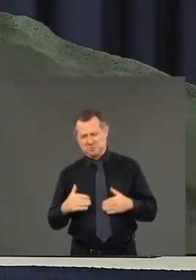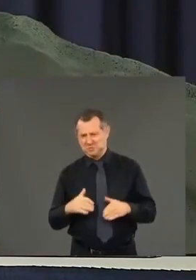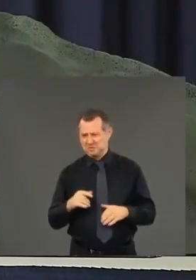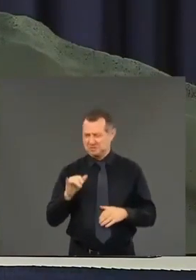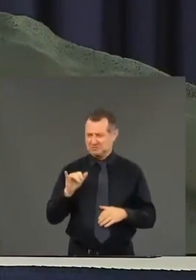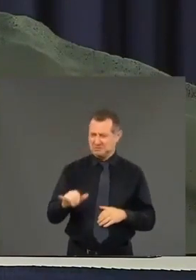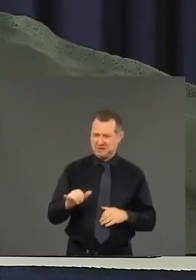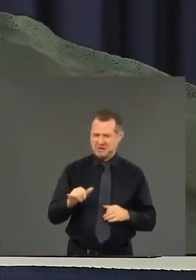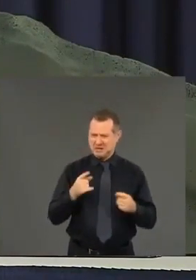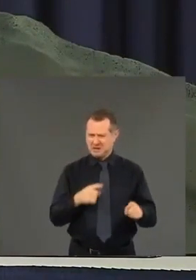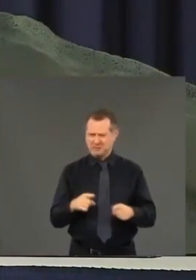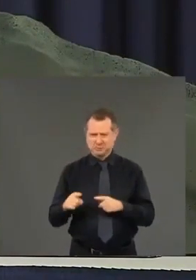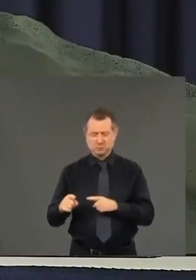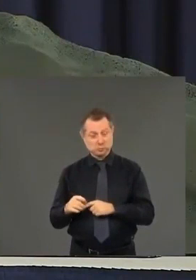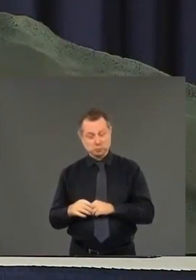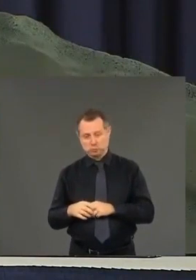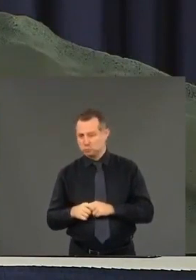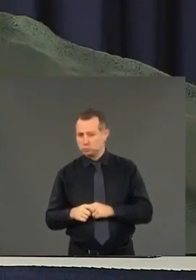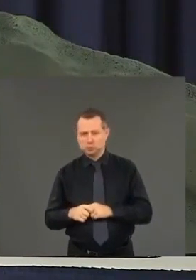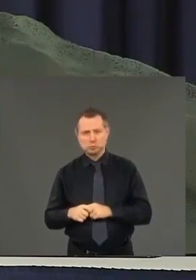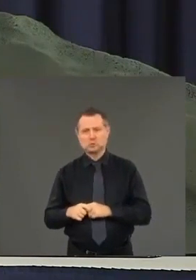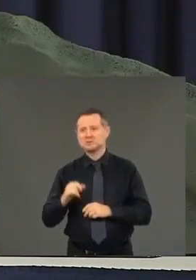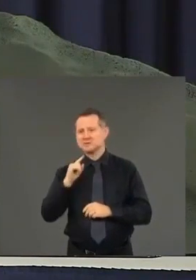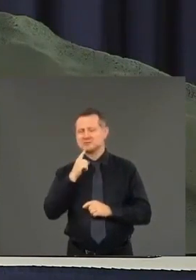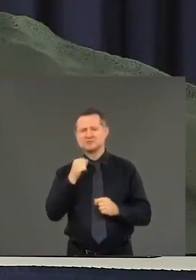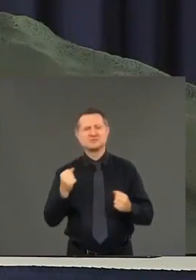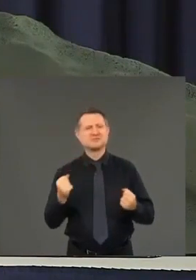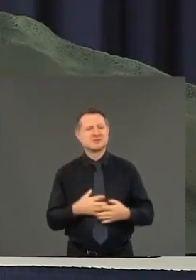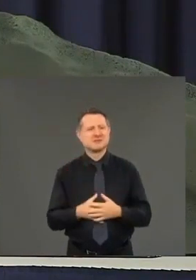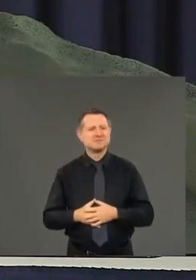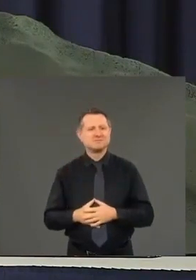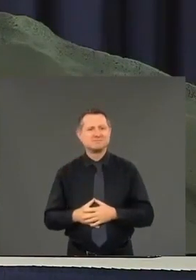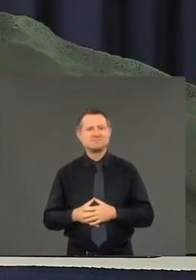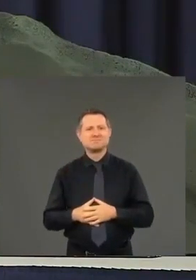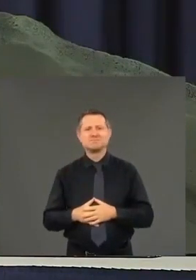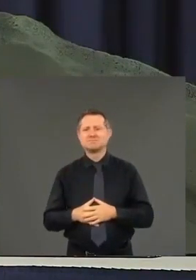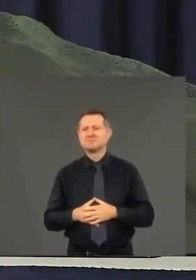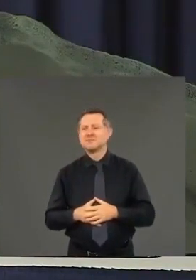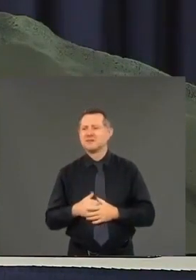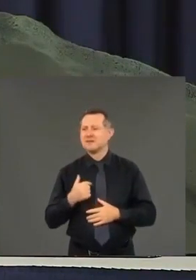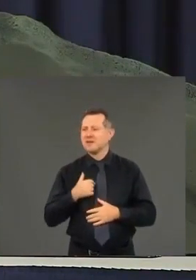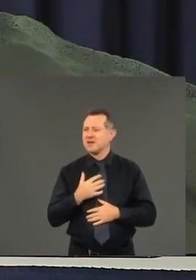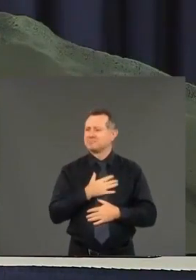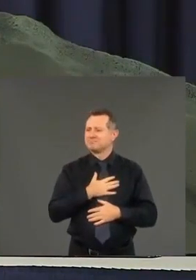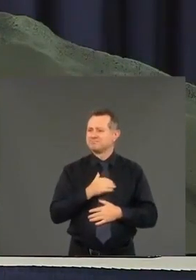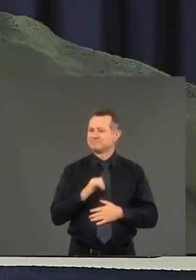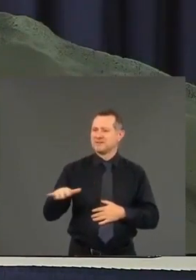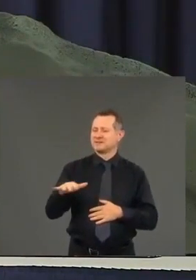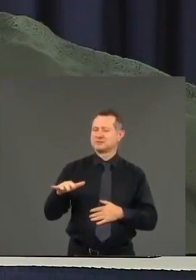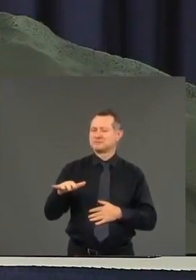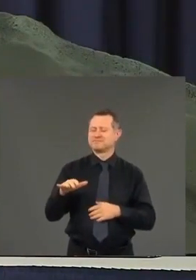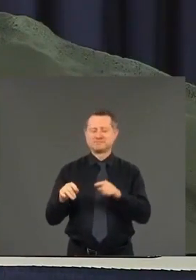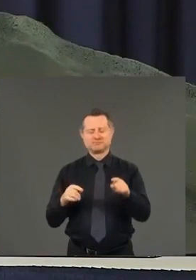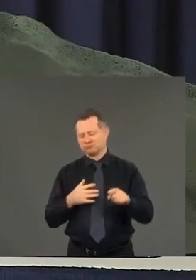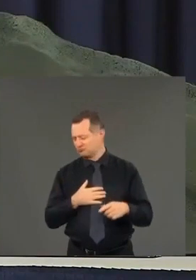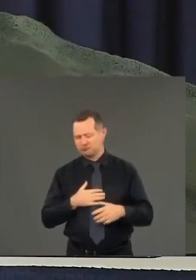itself, it's frightening and it's tragic and